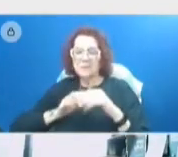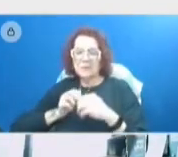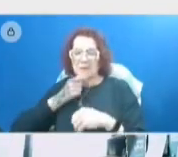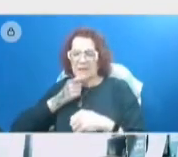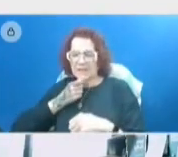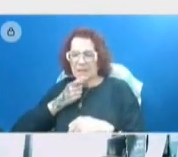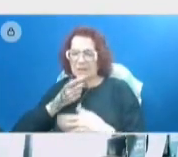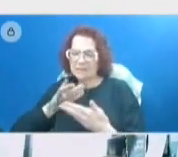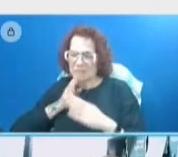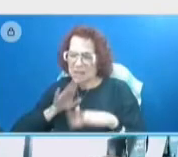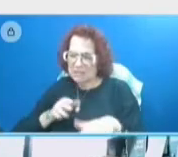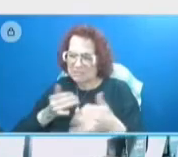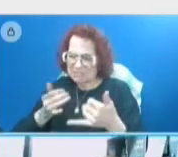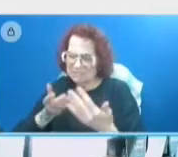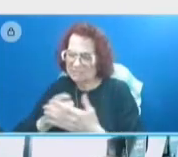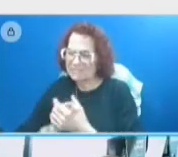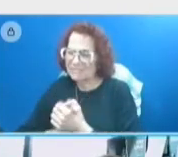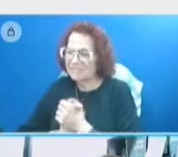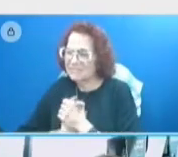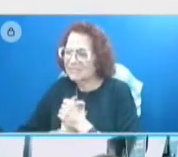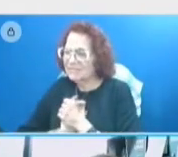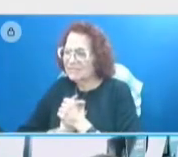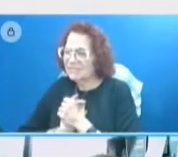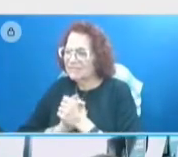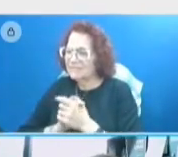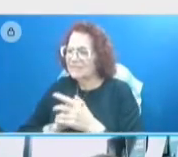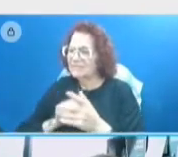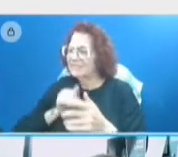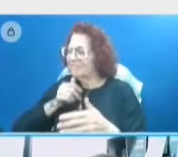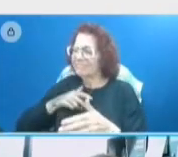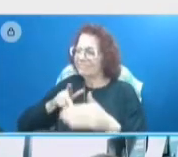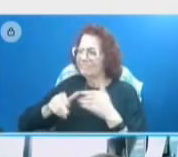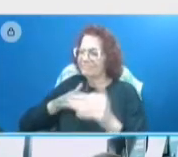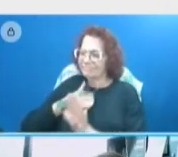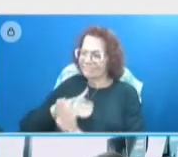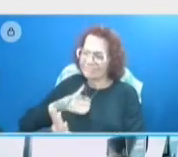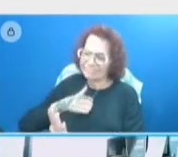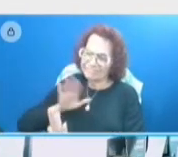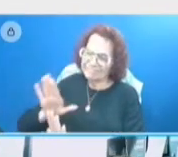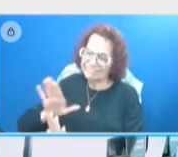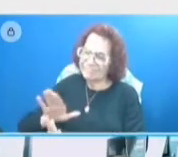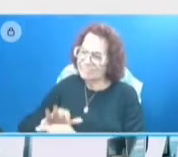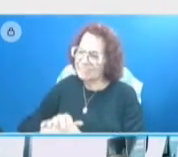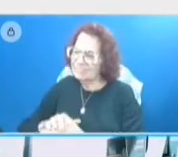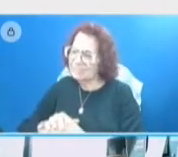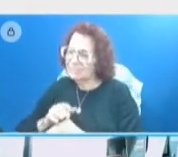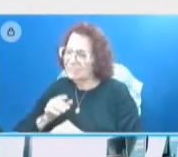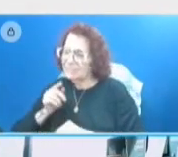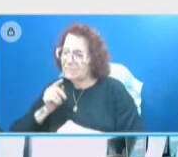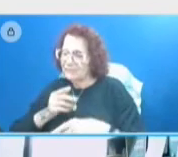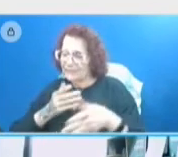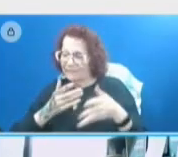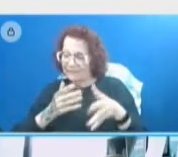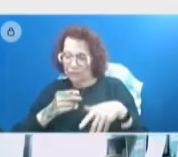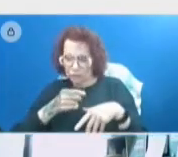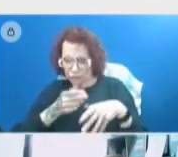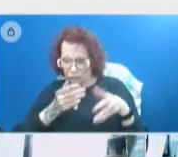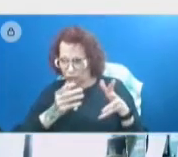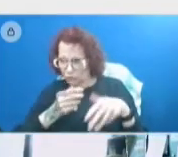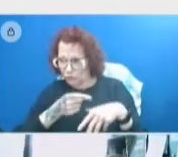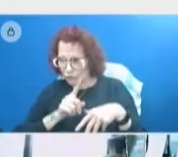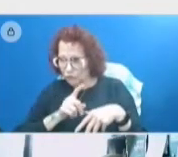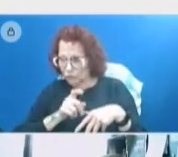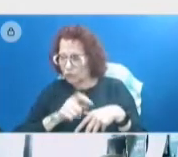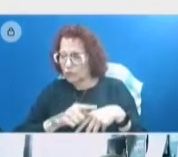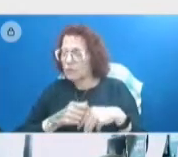I think I was just cut off. I'm sorry. So have you finished your report? I did. For some reason, I must have